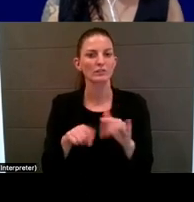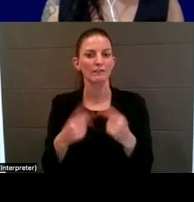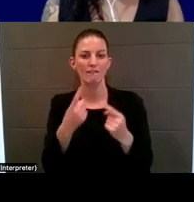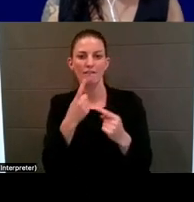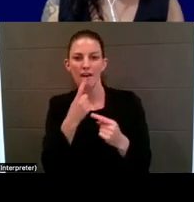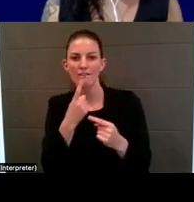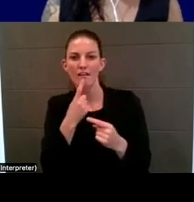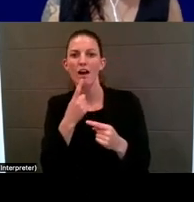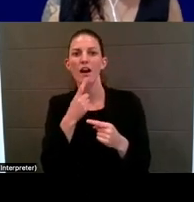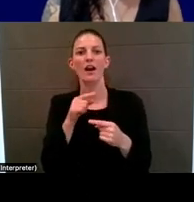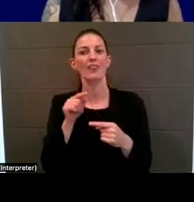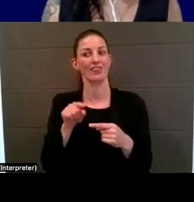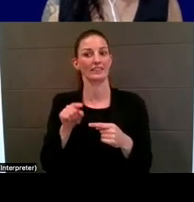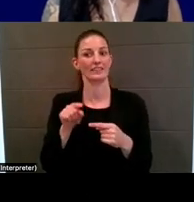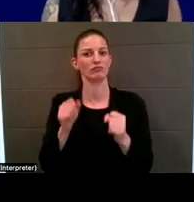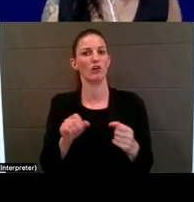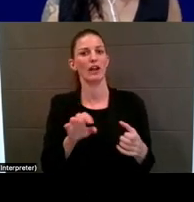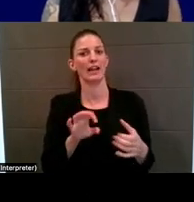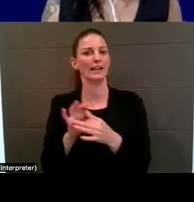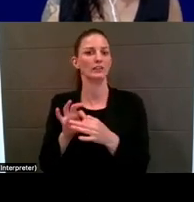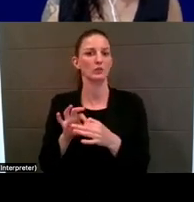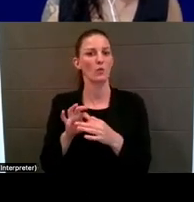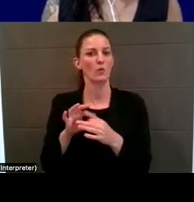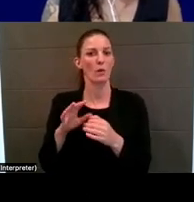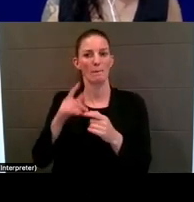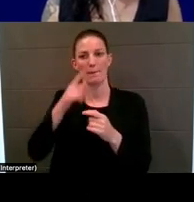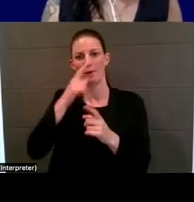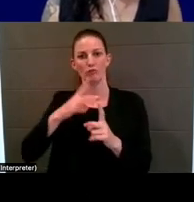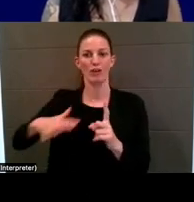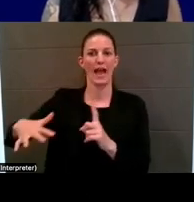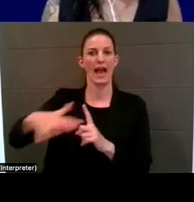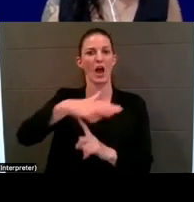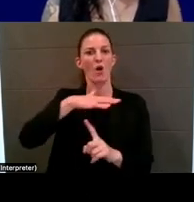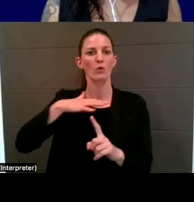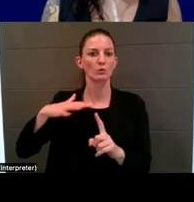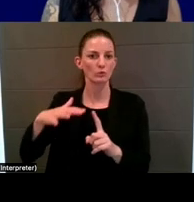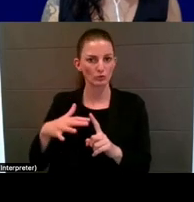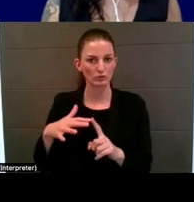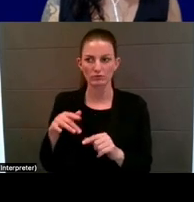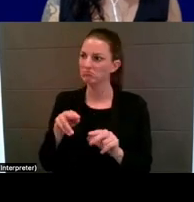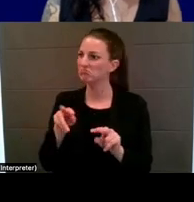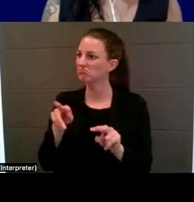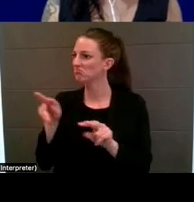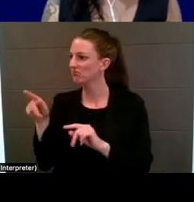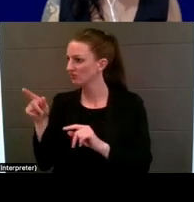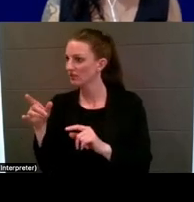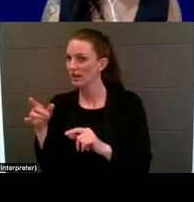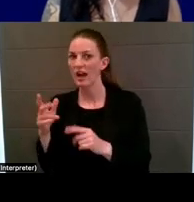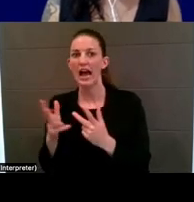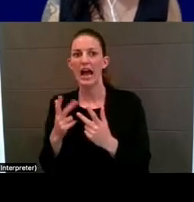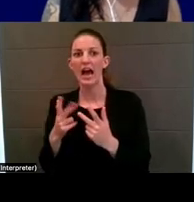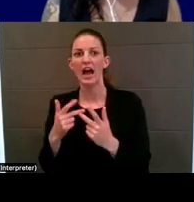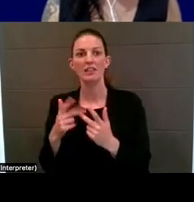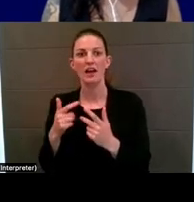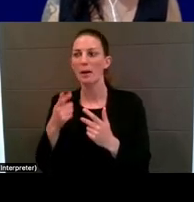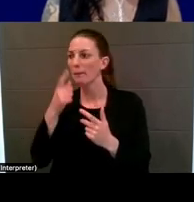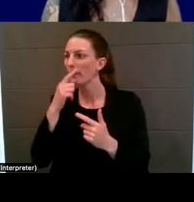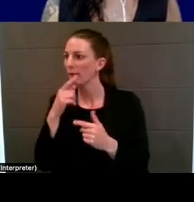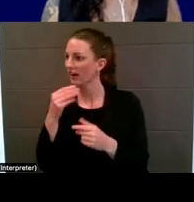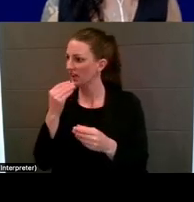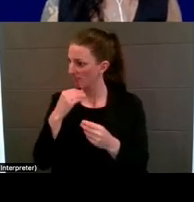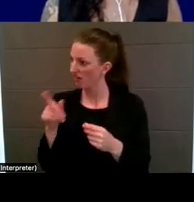their peers and other adults are doing. And those social skills are starting to develop and eating can become more of a social activity.